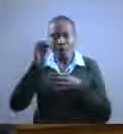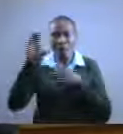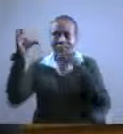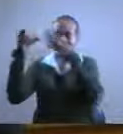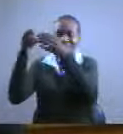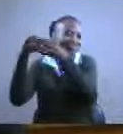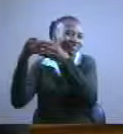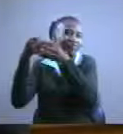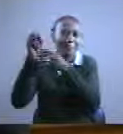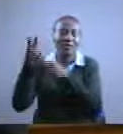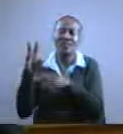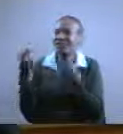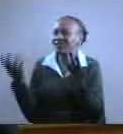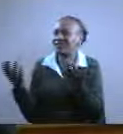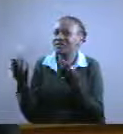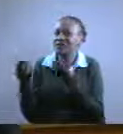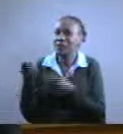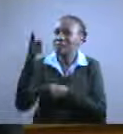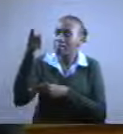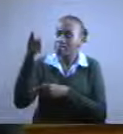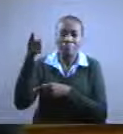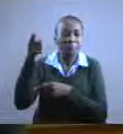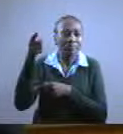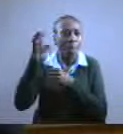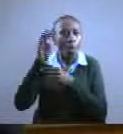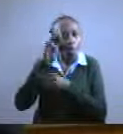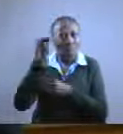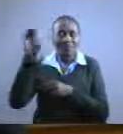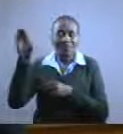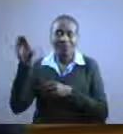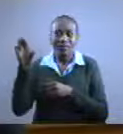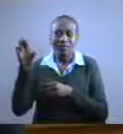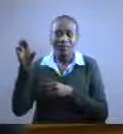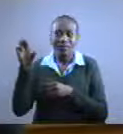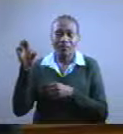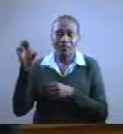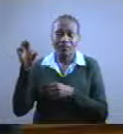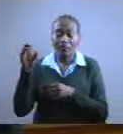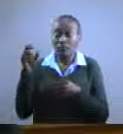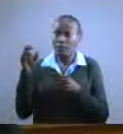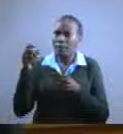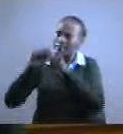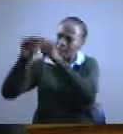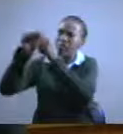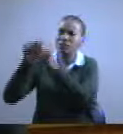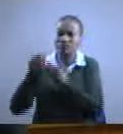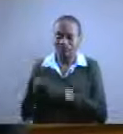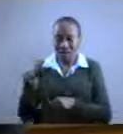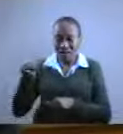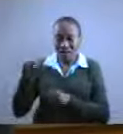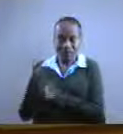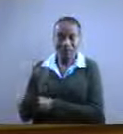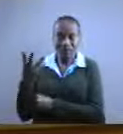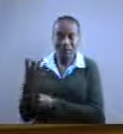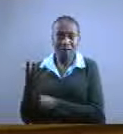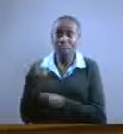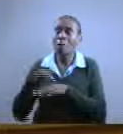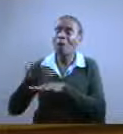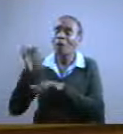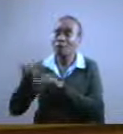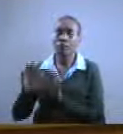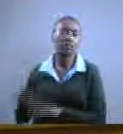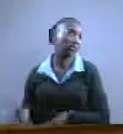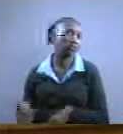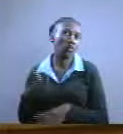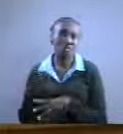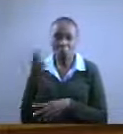10 times more job seekers who have given up looking for work in Gauteng than there are in the Western Cape. Stats SA's latest